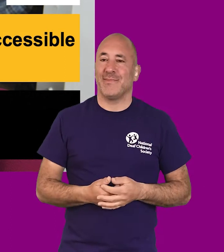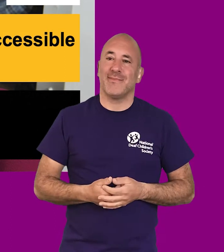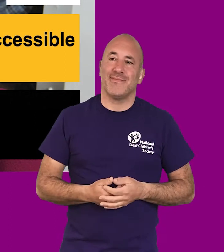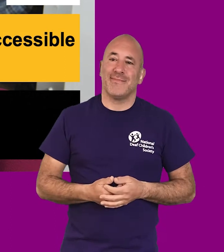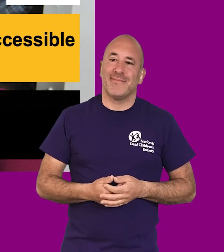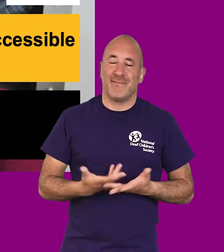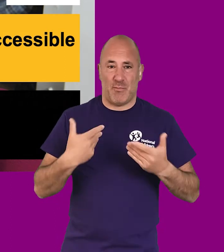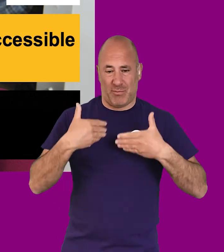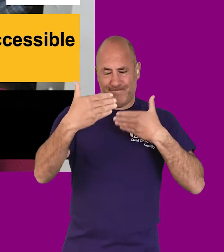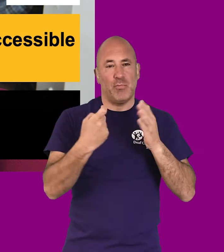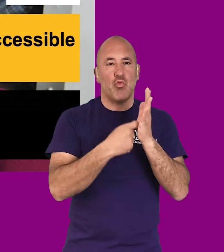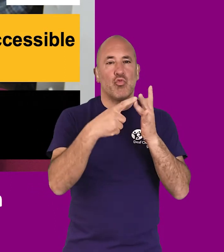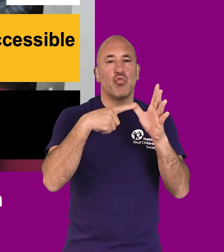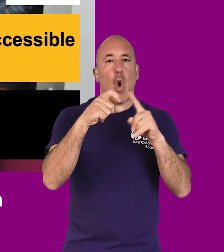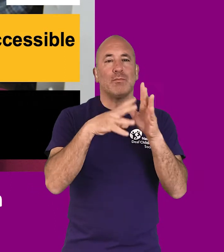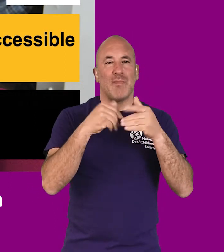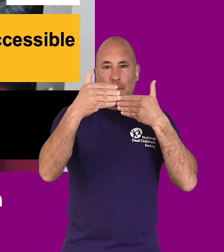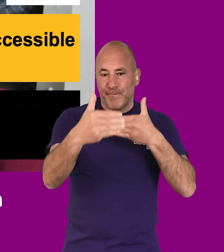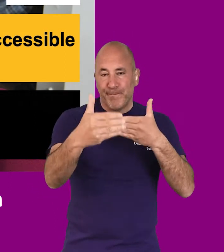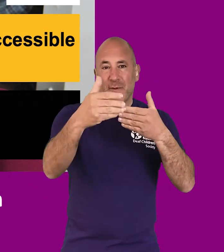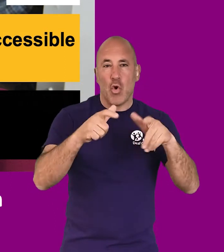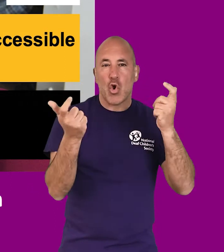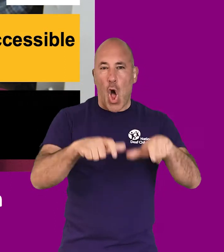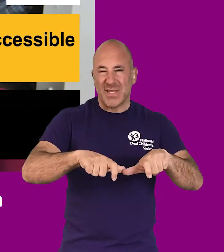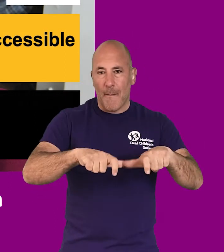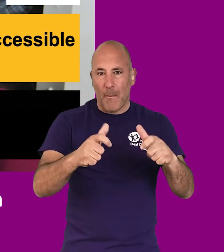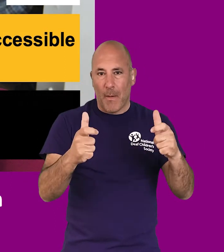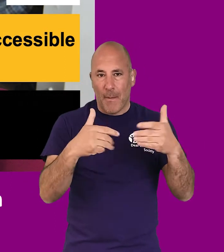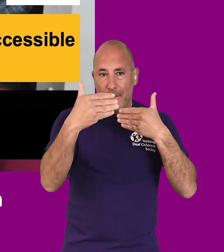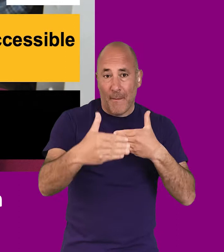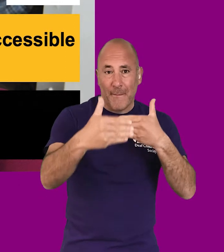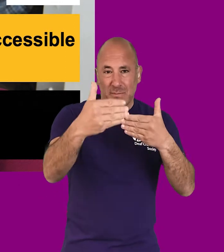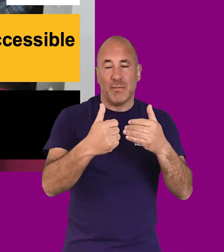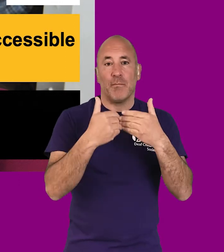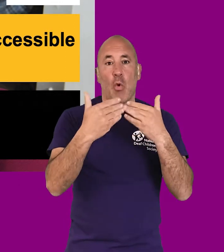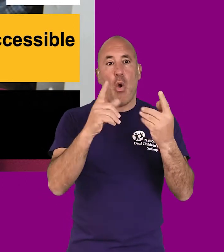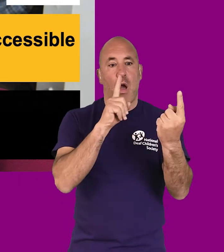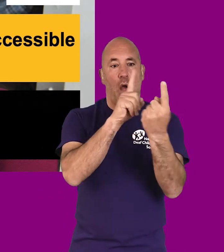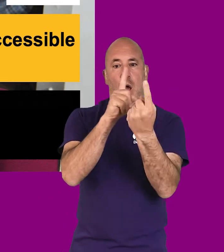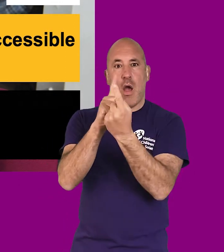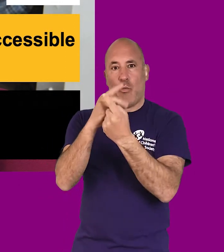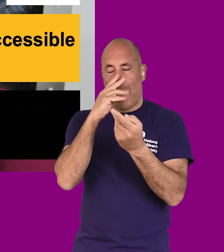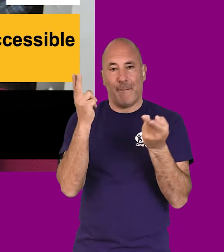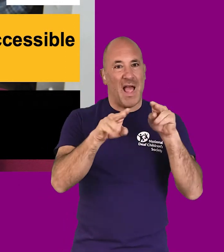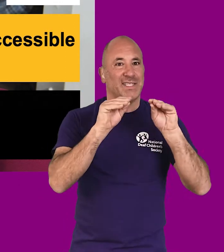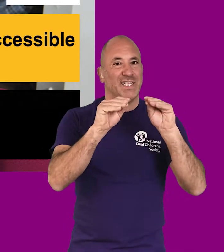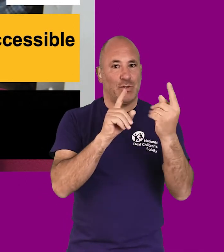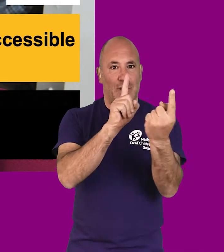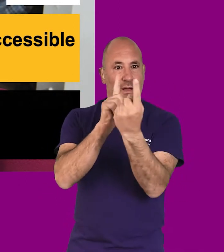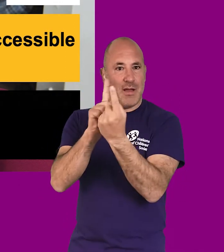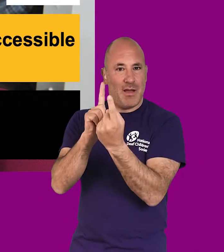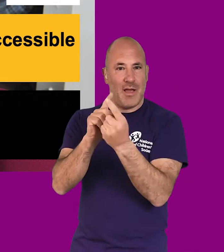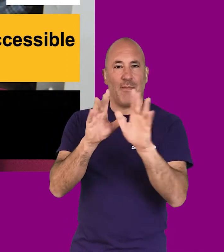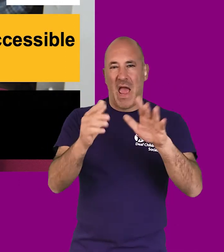today. We are on a roadmap out of lockdown, so a lot more face-to-face teaching will